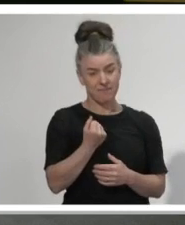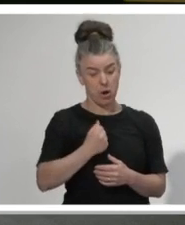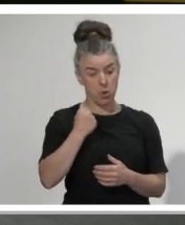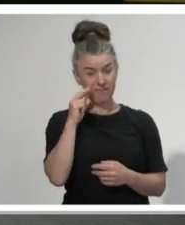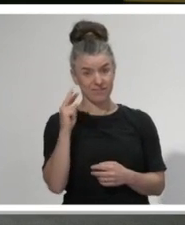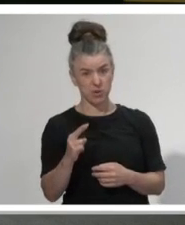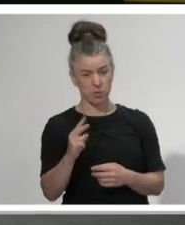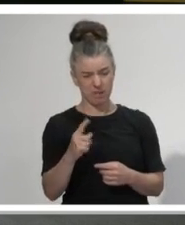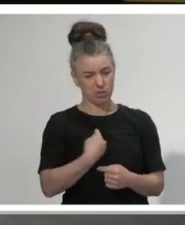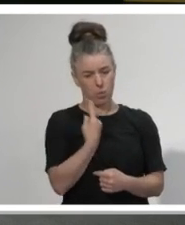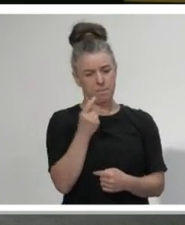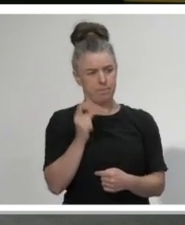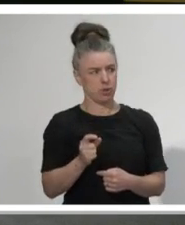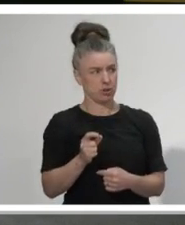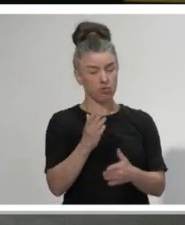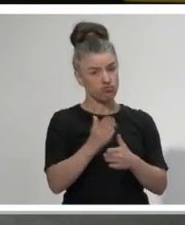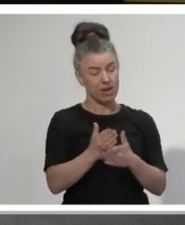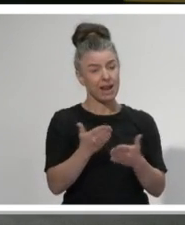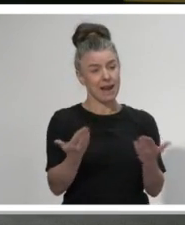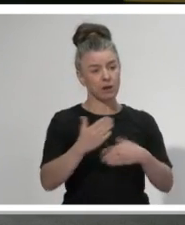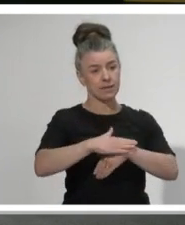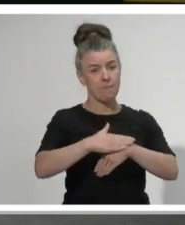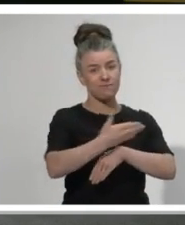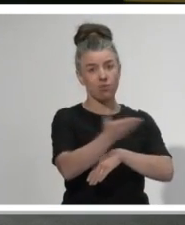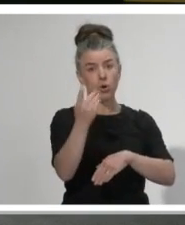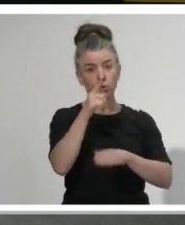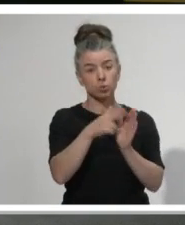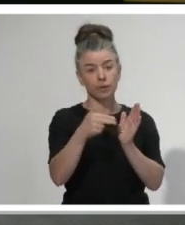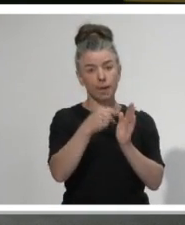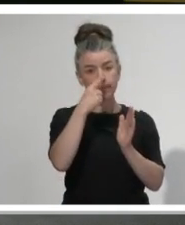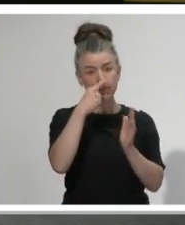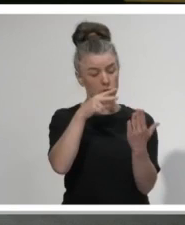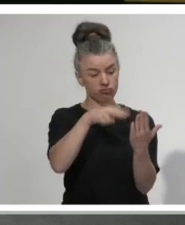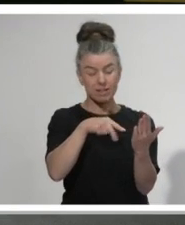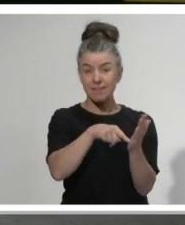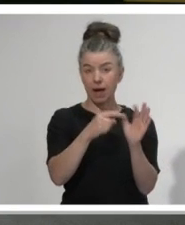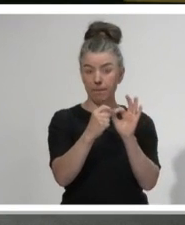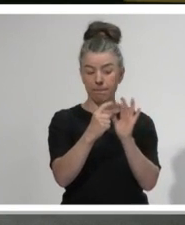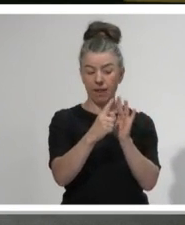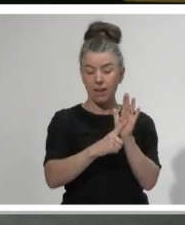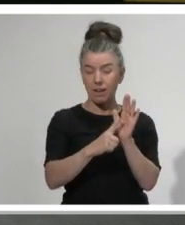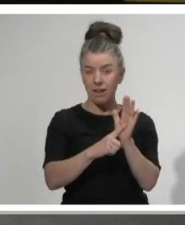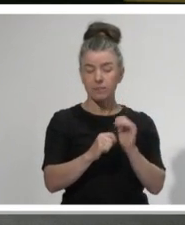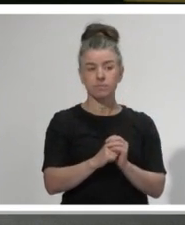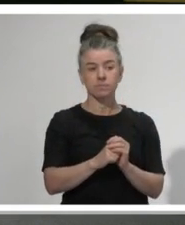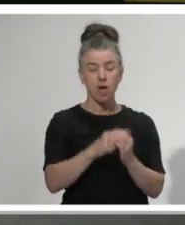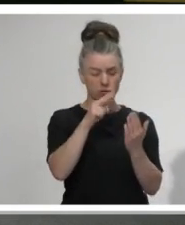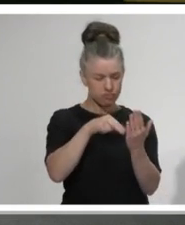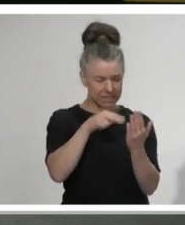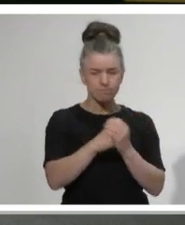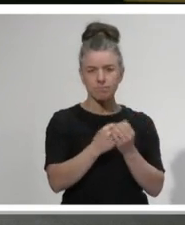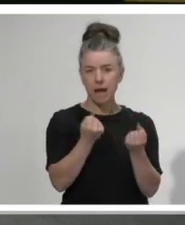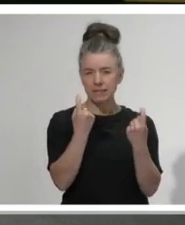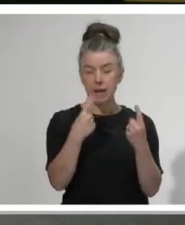one individual. Now's the opportunity for New Zealanders to understand the bill. There will be a large public education campaign run about